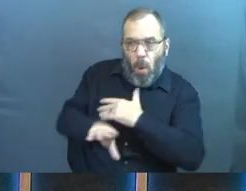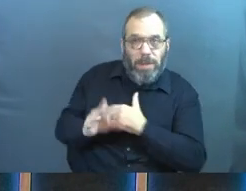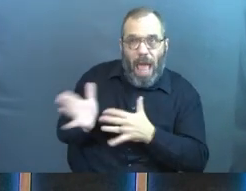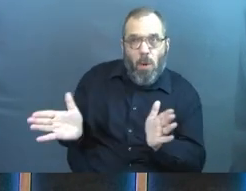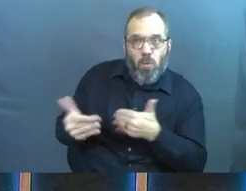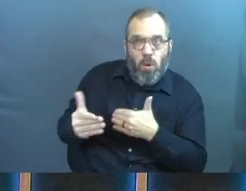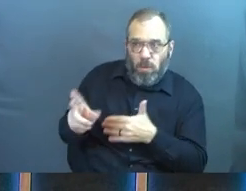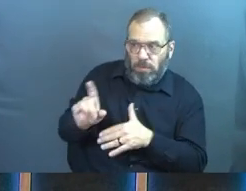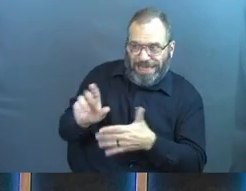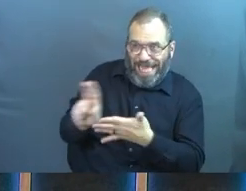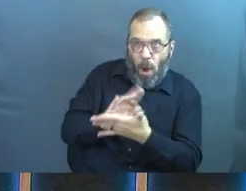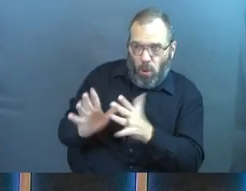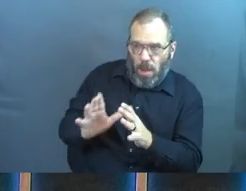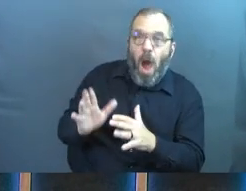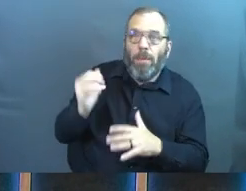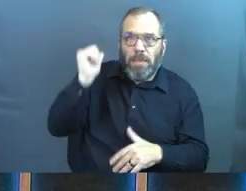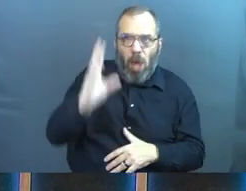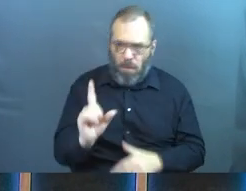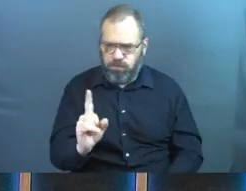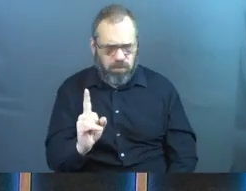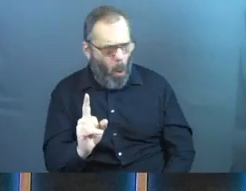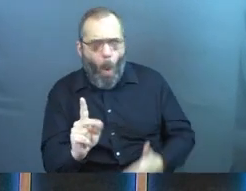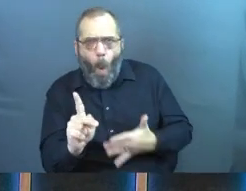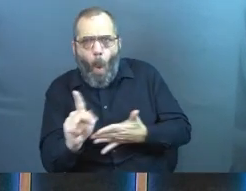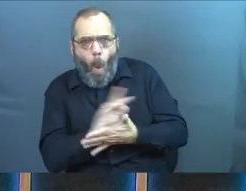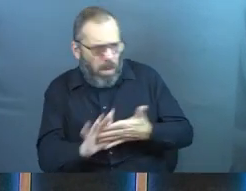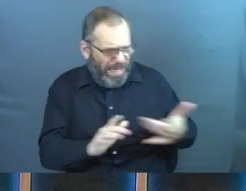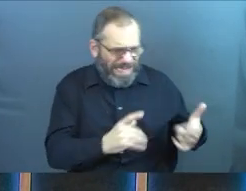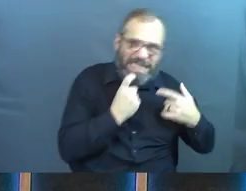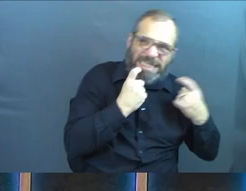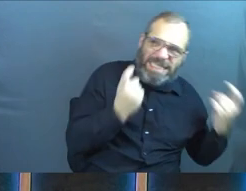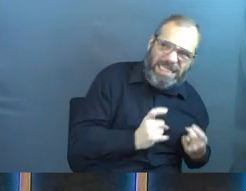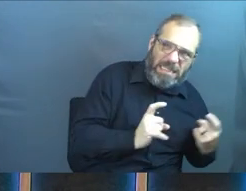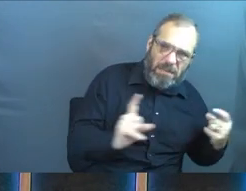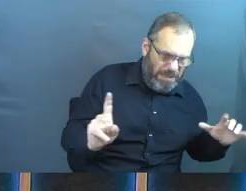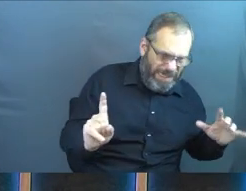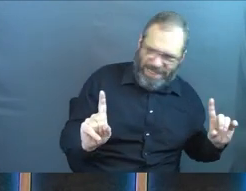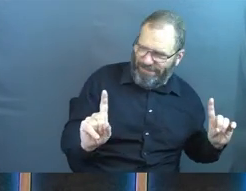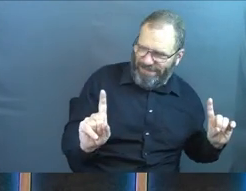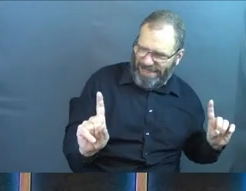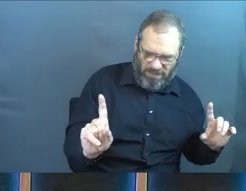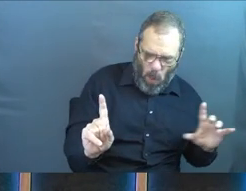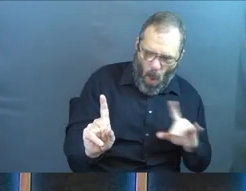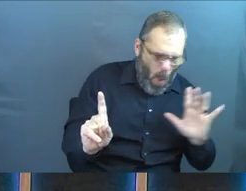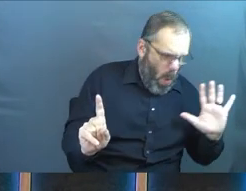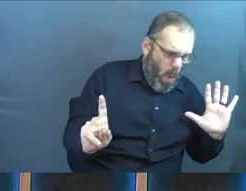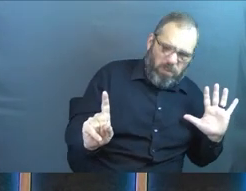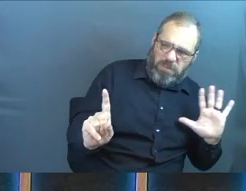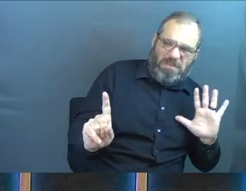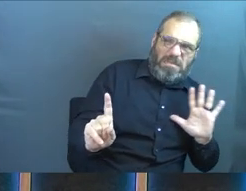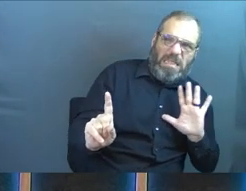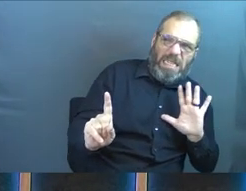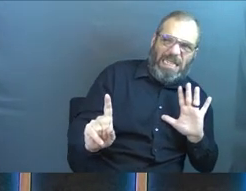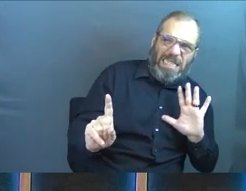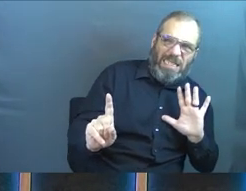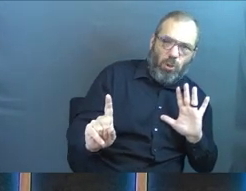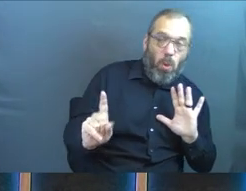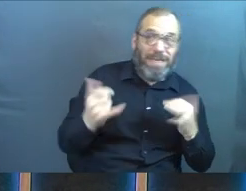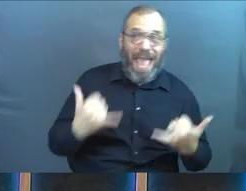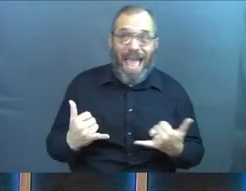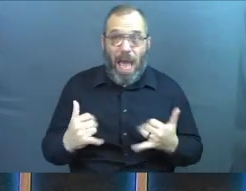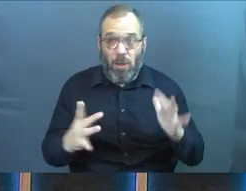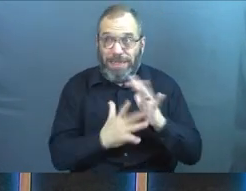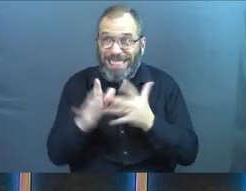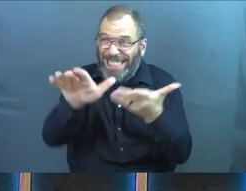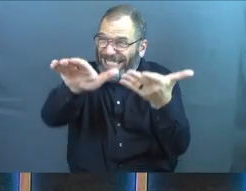into that room, the Holy of Holies, because God was too pure and they were too impure was the idea. And so in this moment,